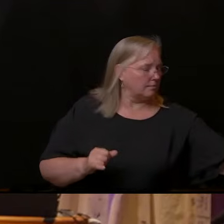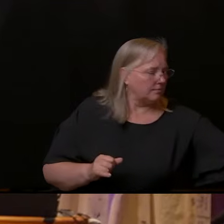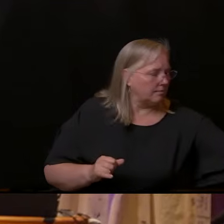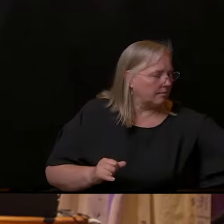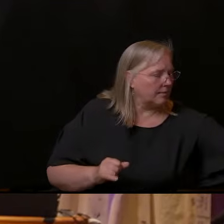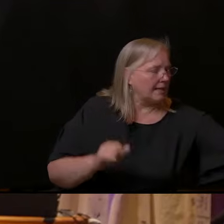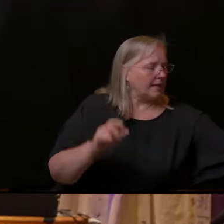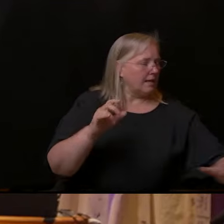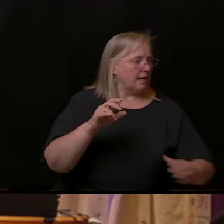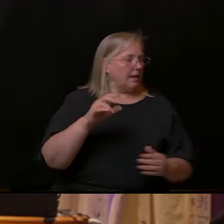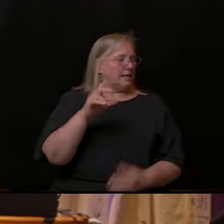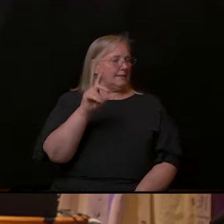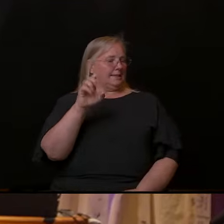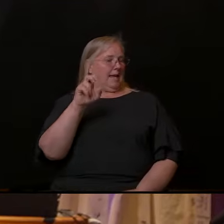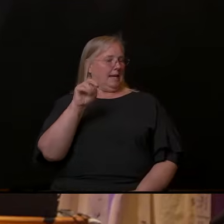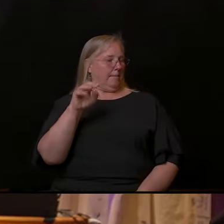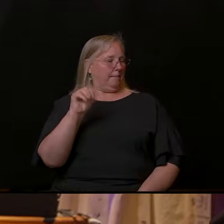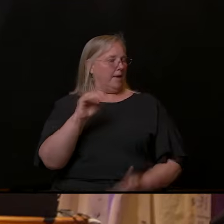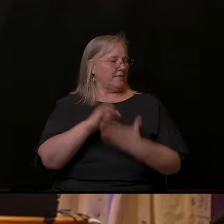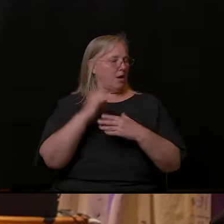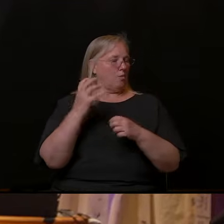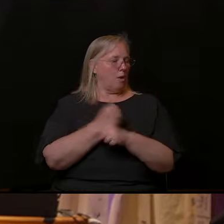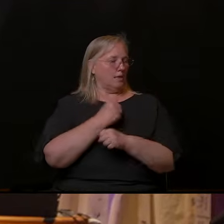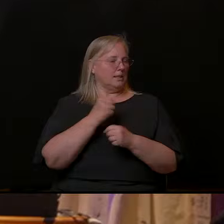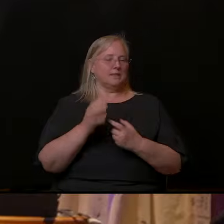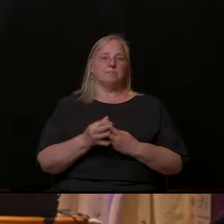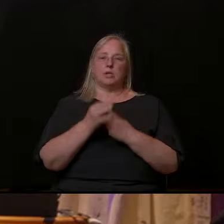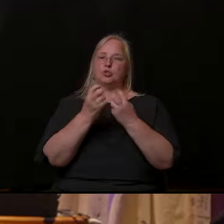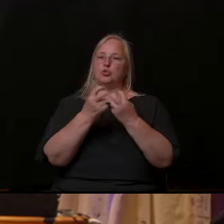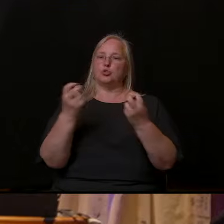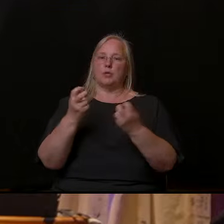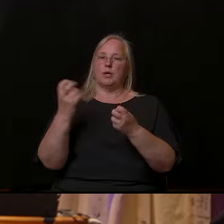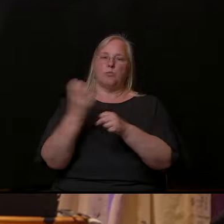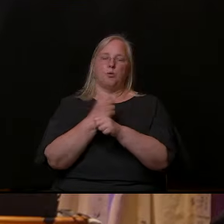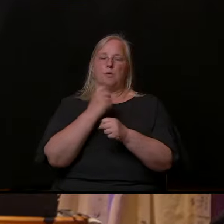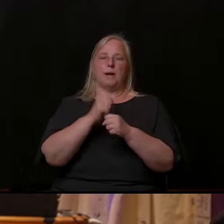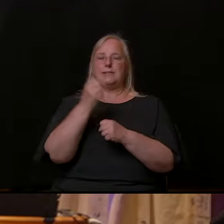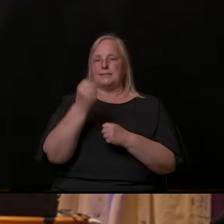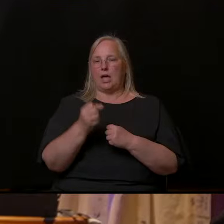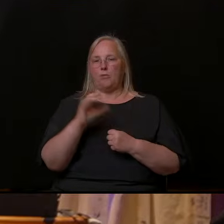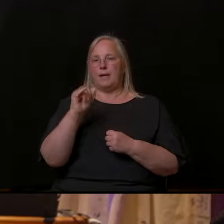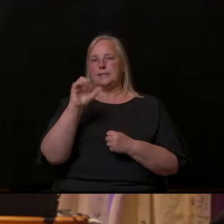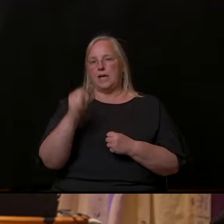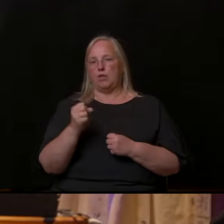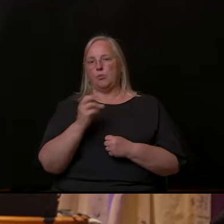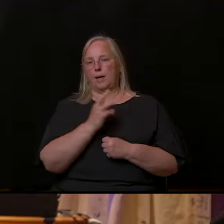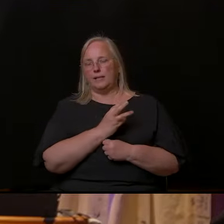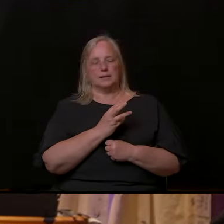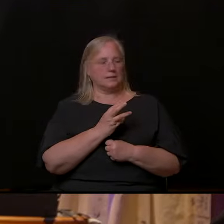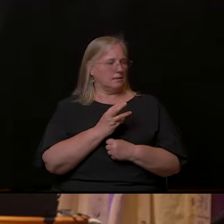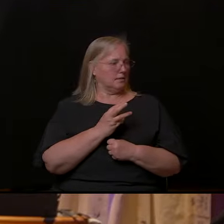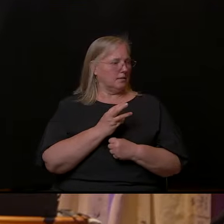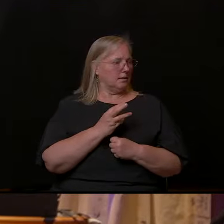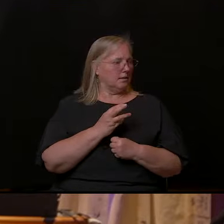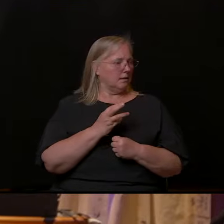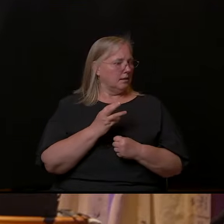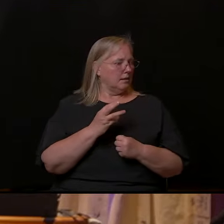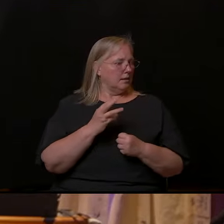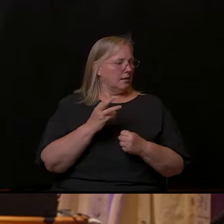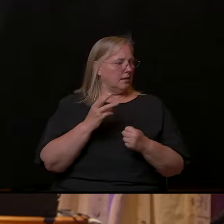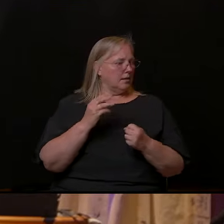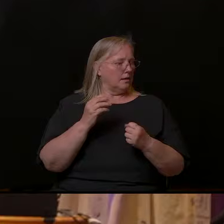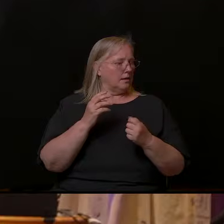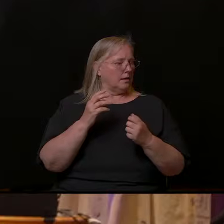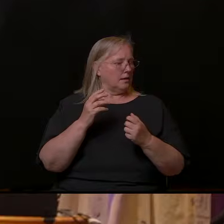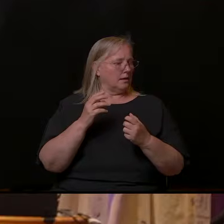Jury Awards at the South by Southwest Festival and Best Director for Unscripted Indie TV Pilots at